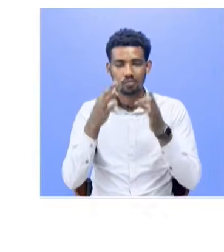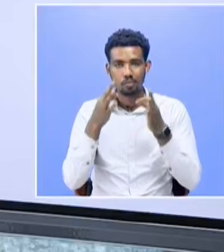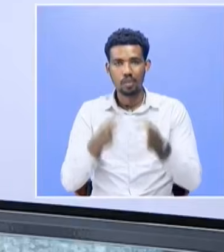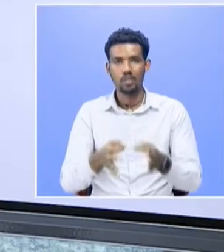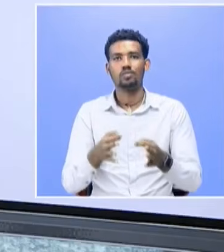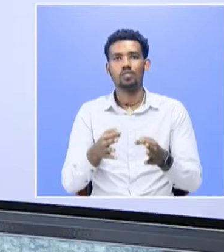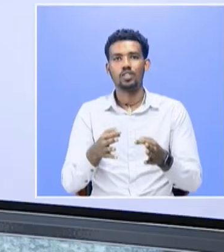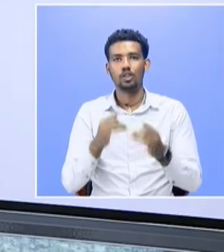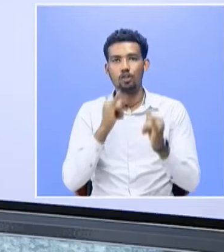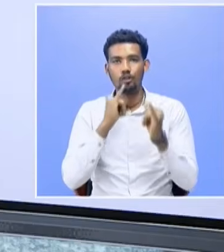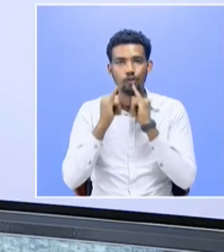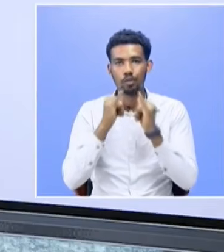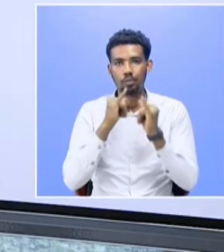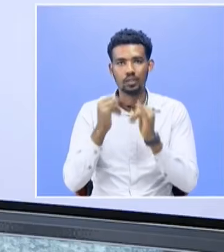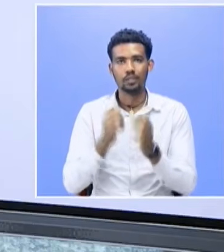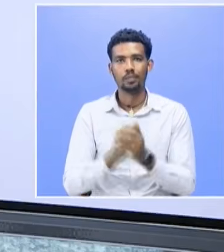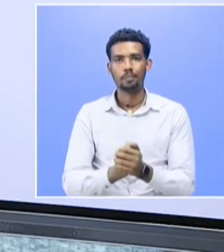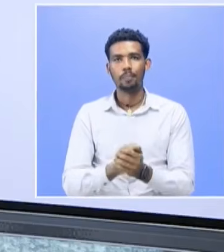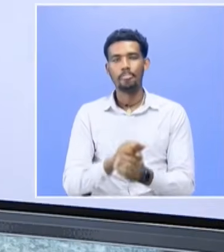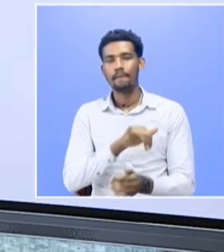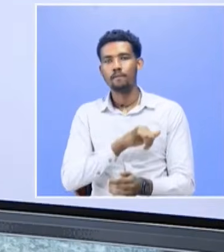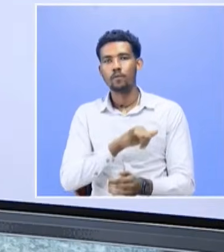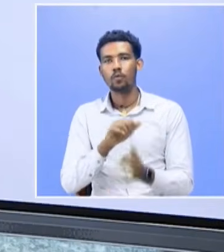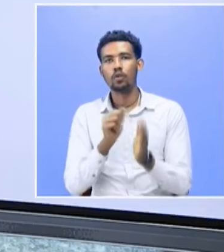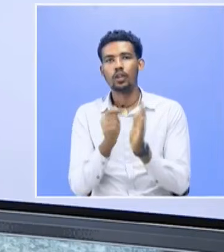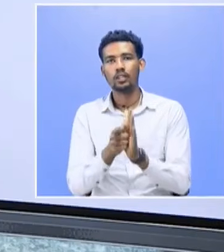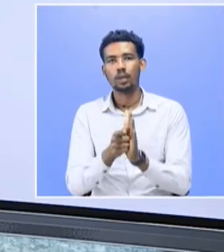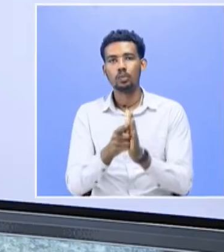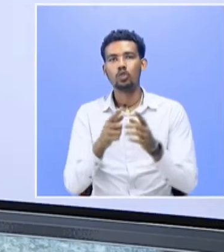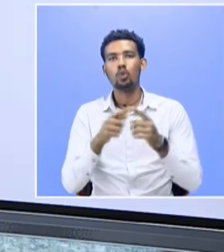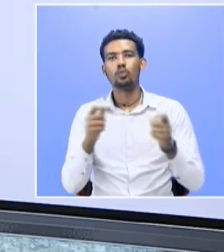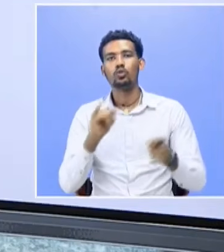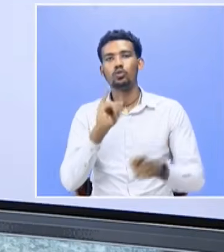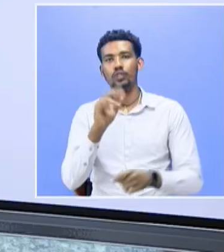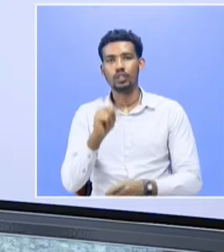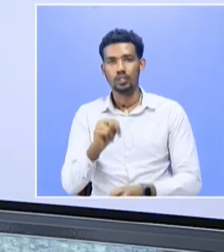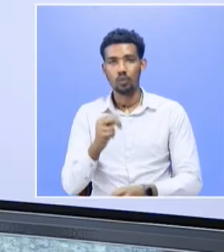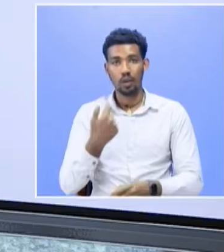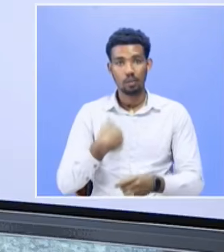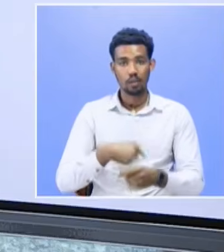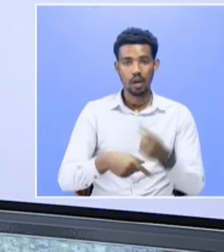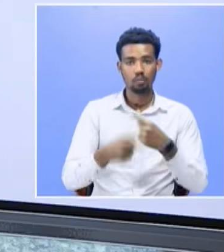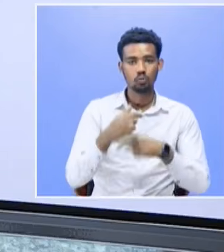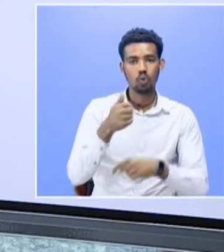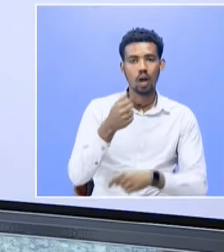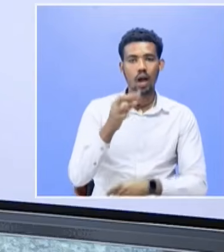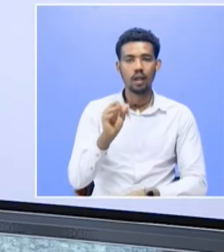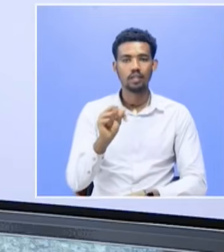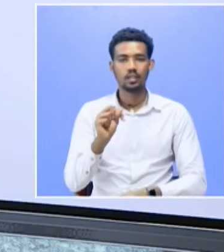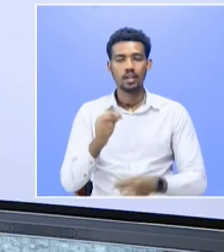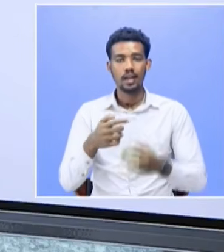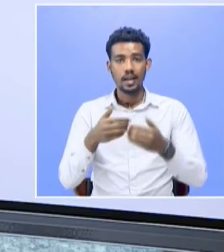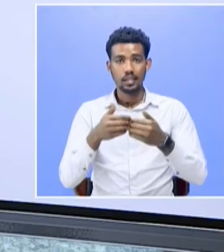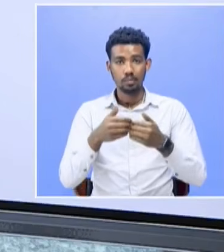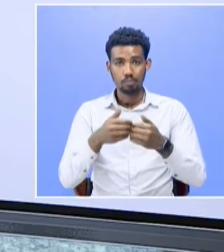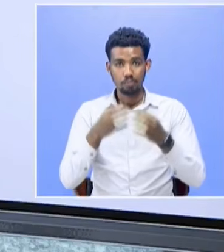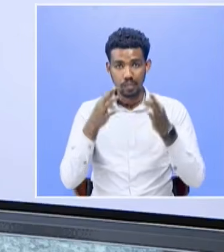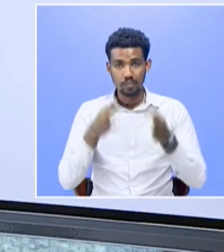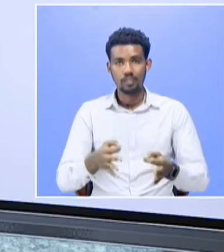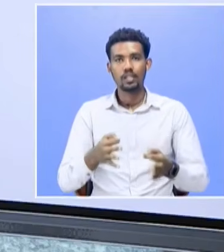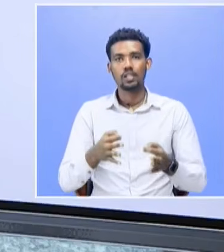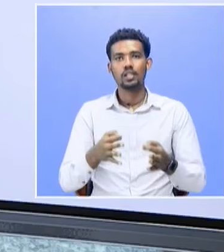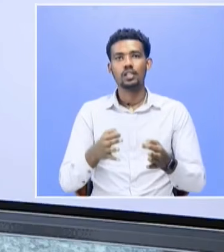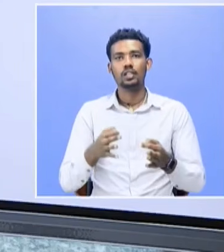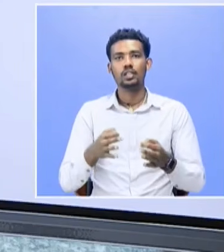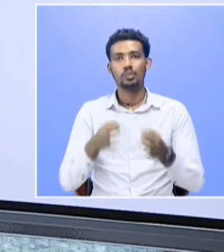Specific information, like the opposite of in. When we come to at, specifically, like tell you the